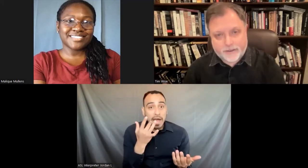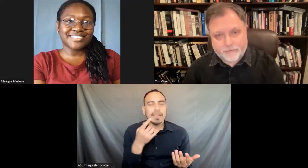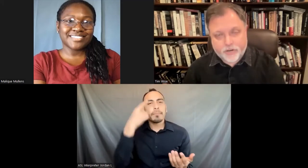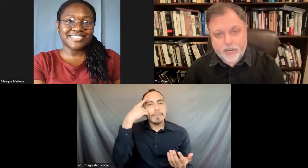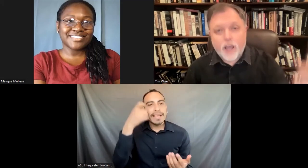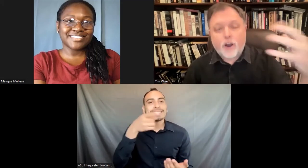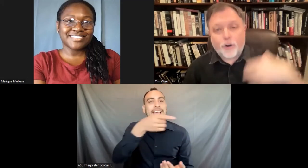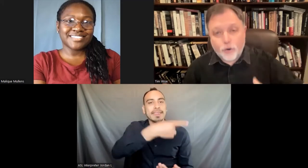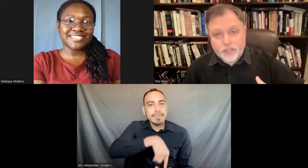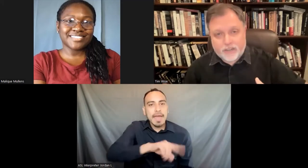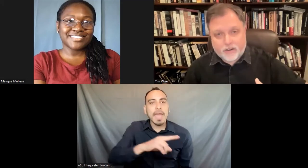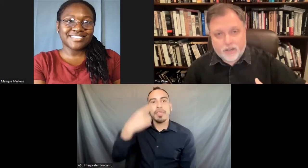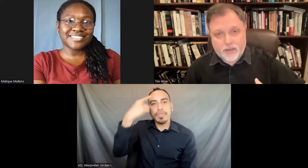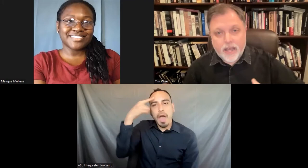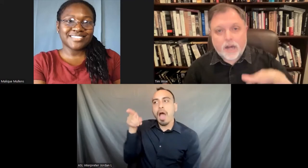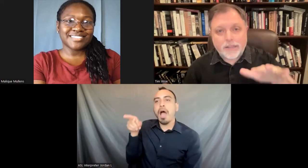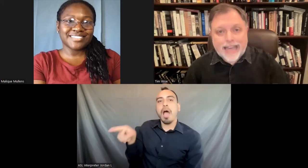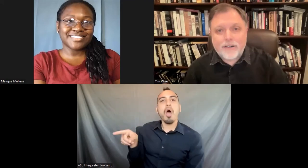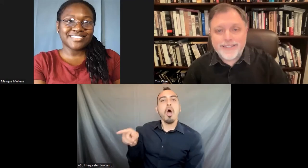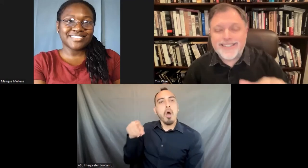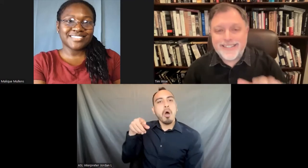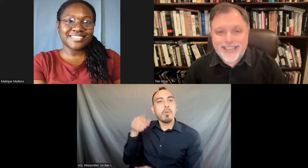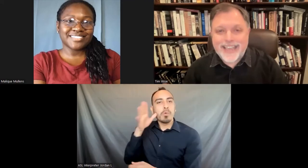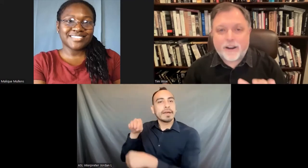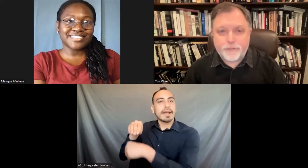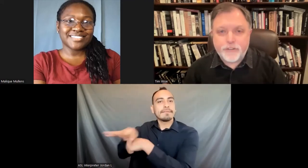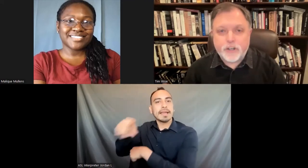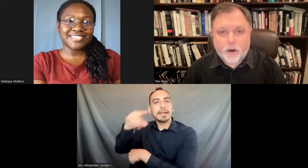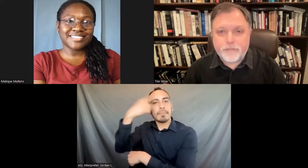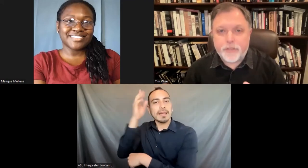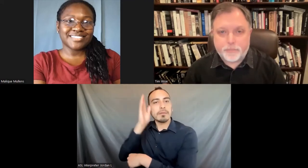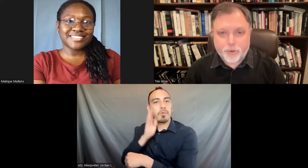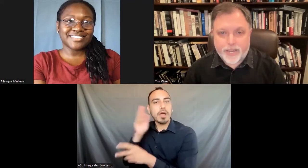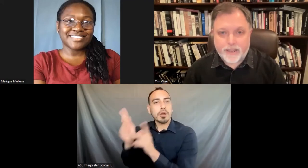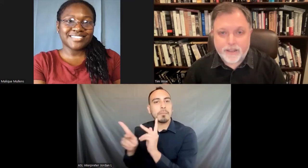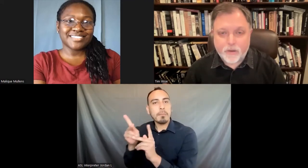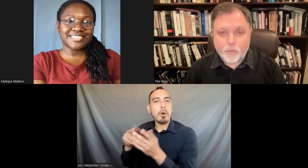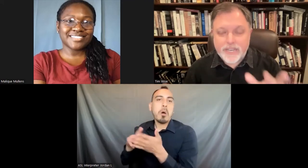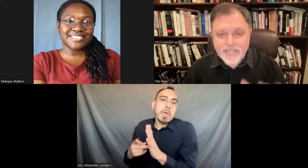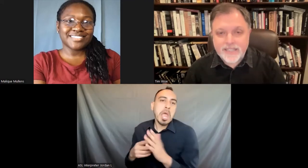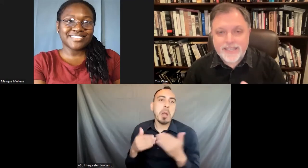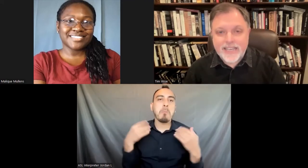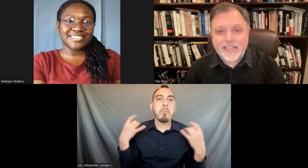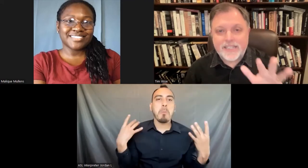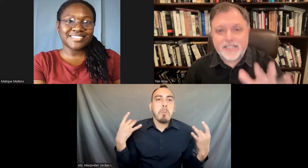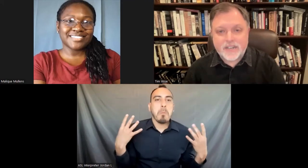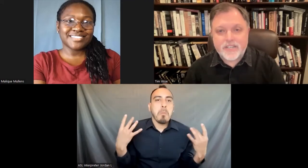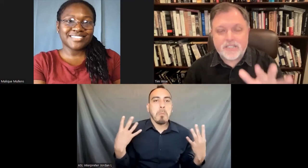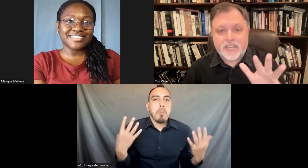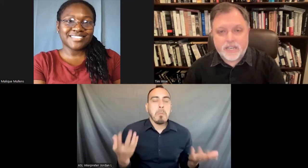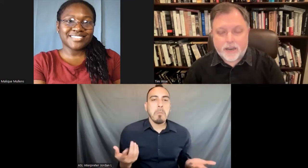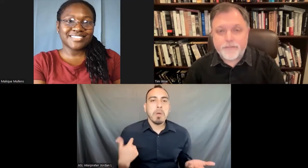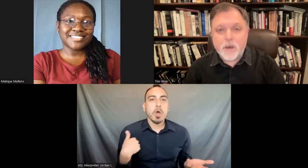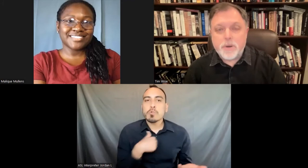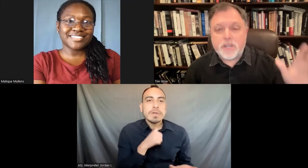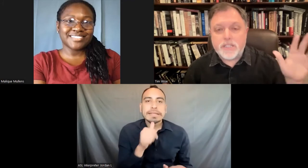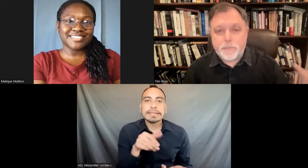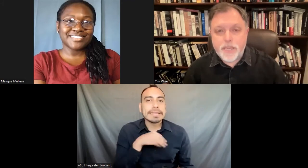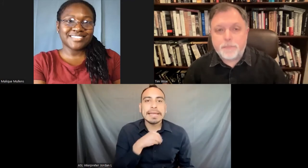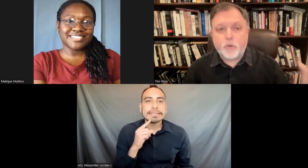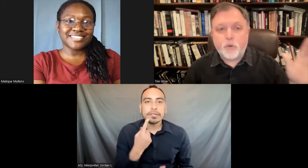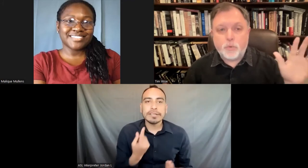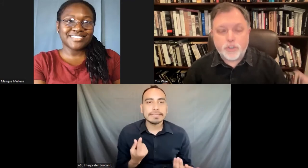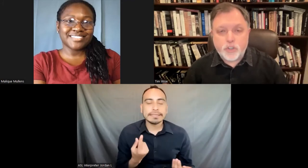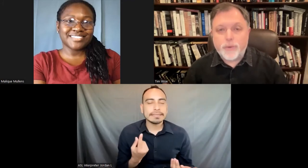Brown suffering early on allowed us to take our foot off the brake. We didn't take it seriously enough because